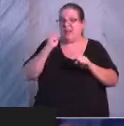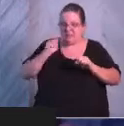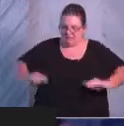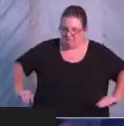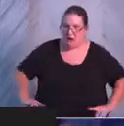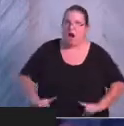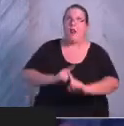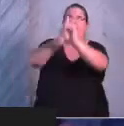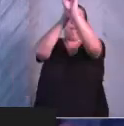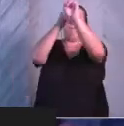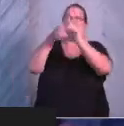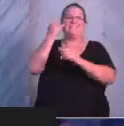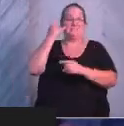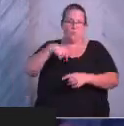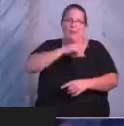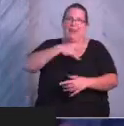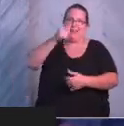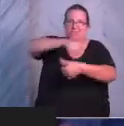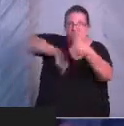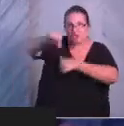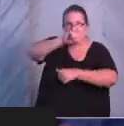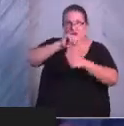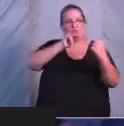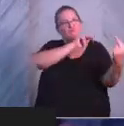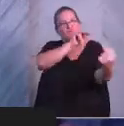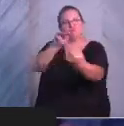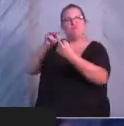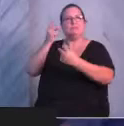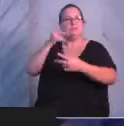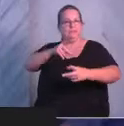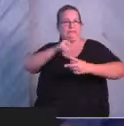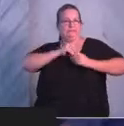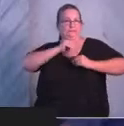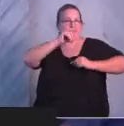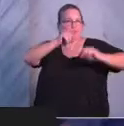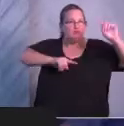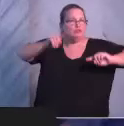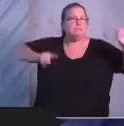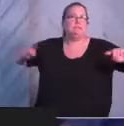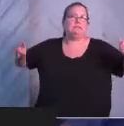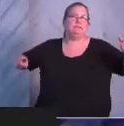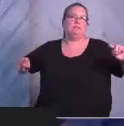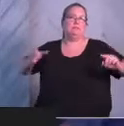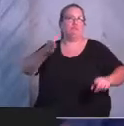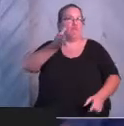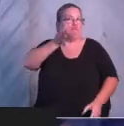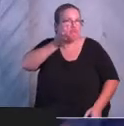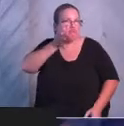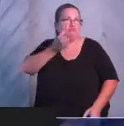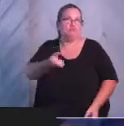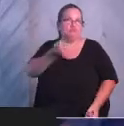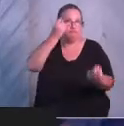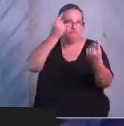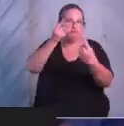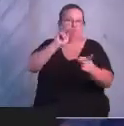because, again, when we like each other, we can see each other for the diverse people that we are and hear each other's opinions and